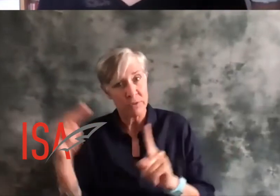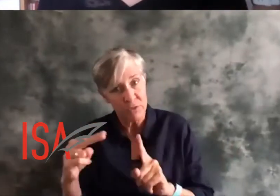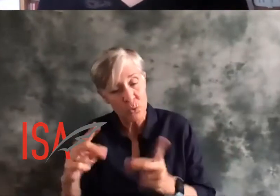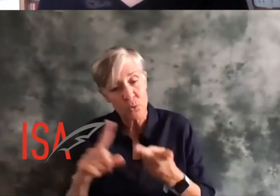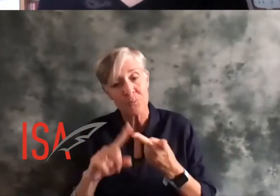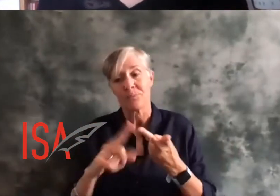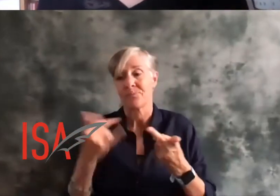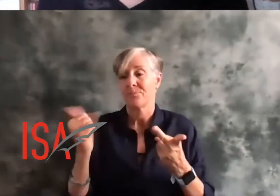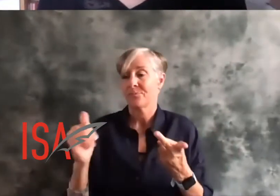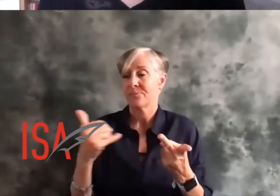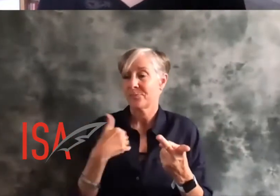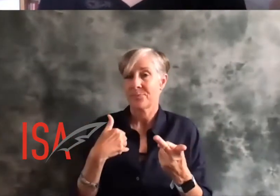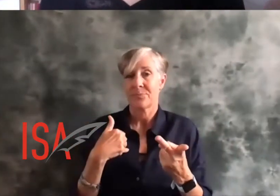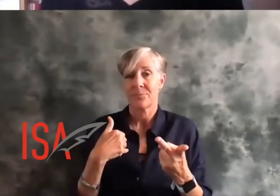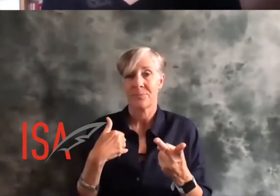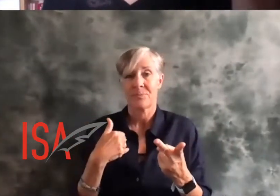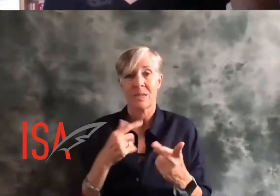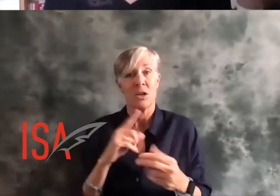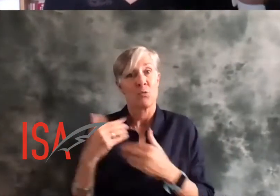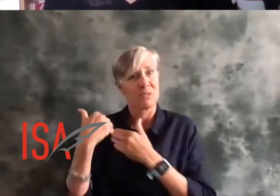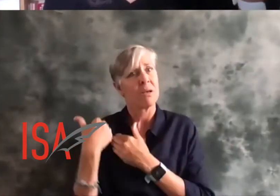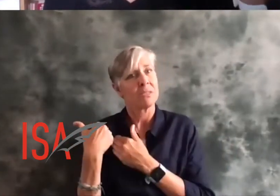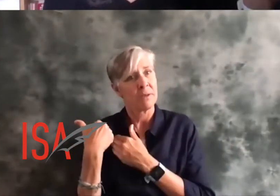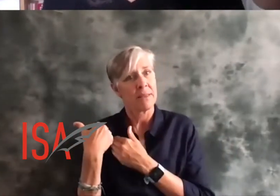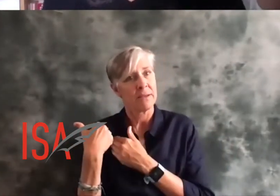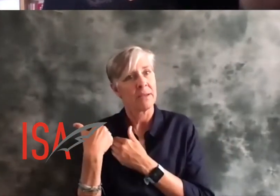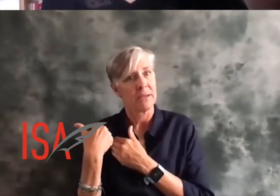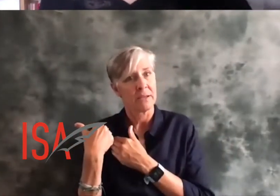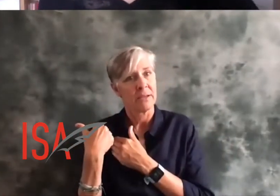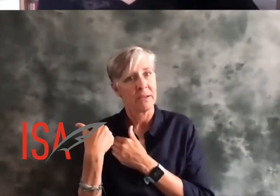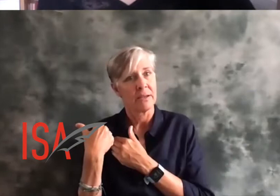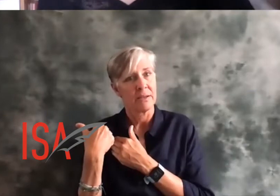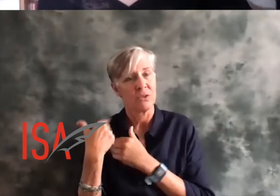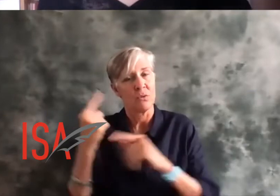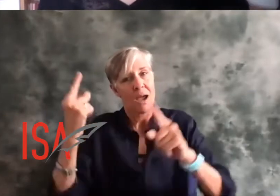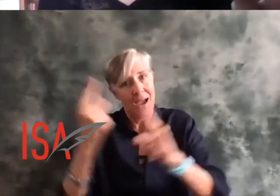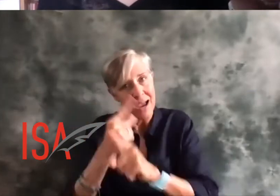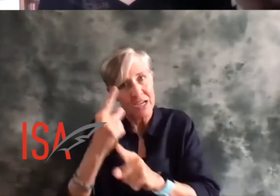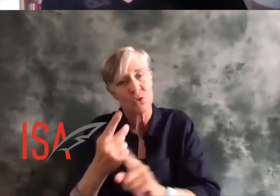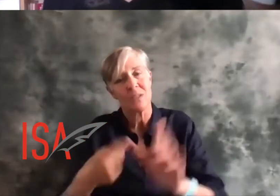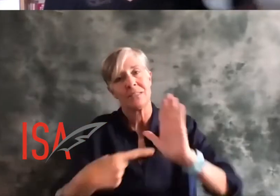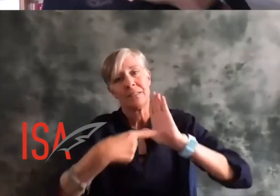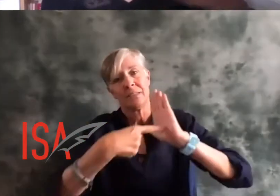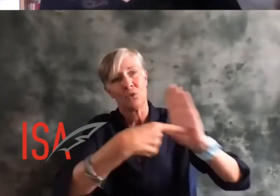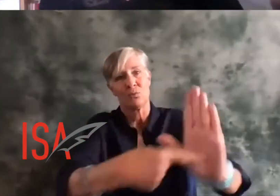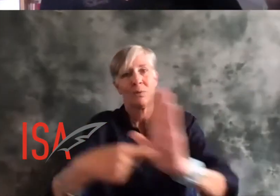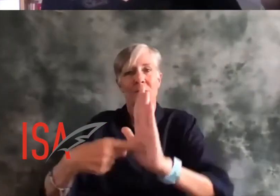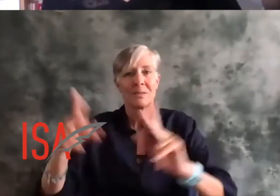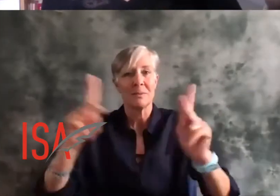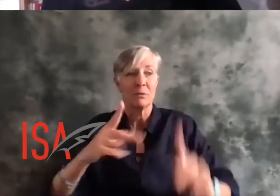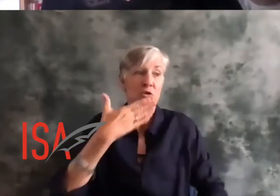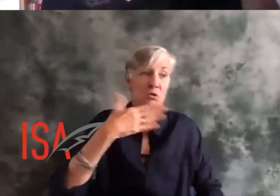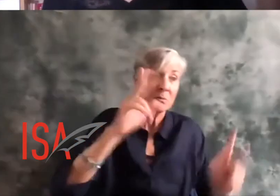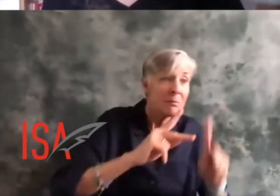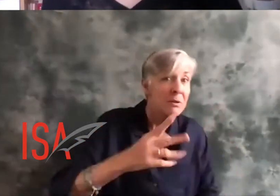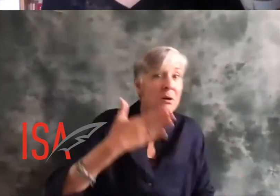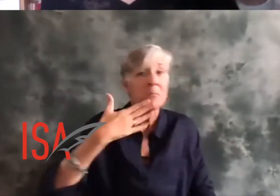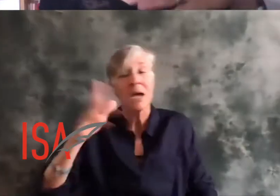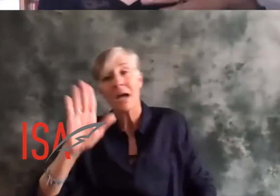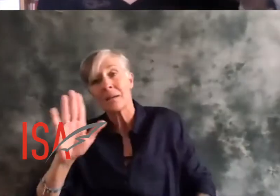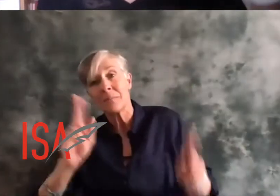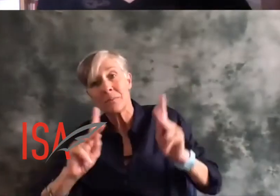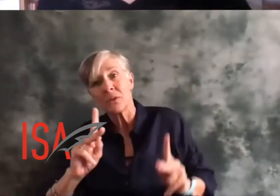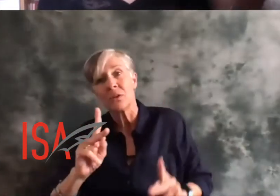still has a responsibility to accurately depict the people, good or bad in the story, good or